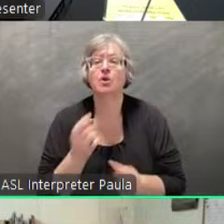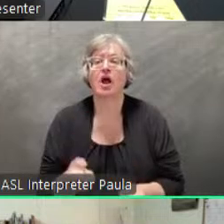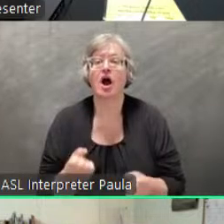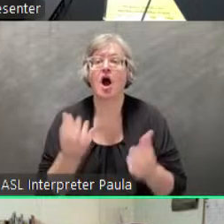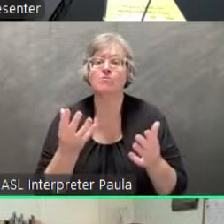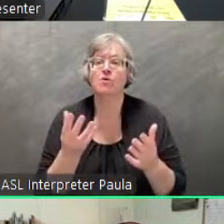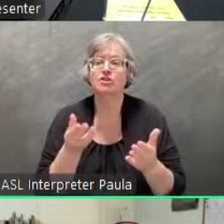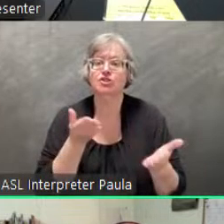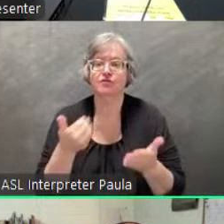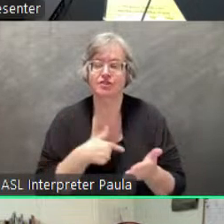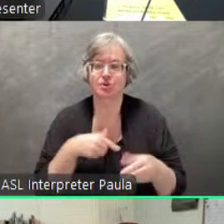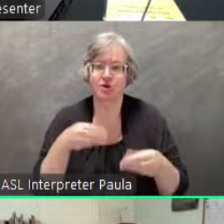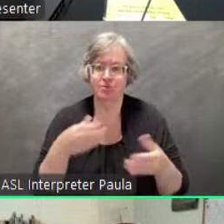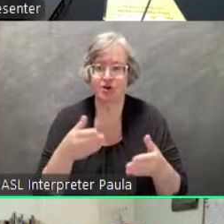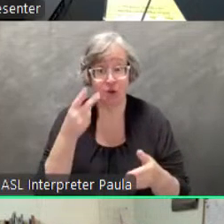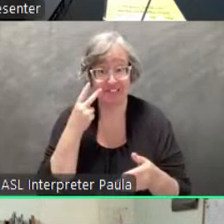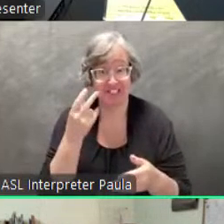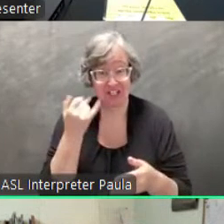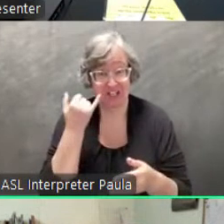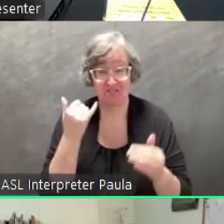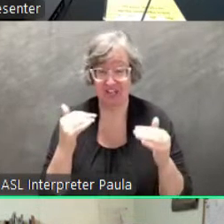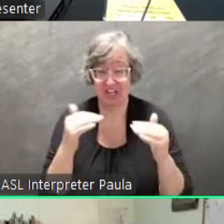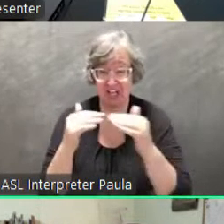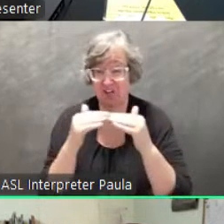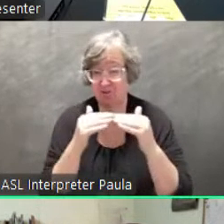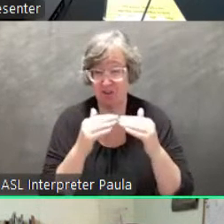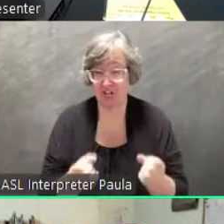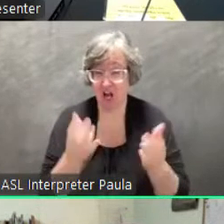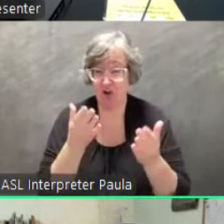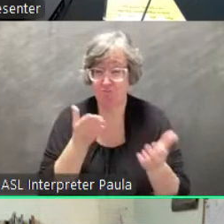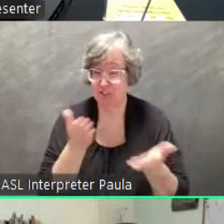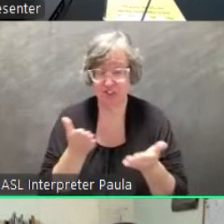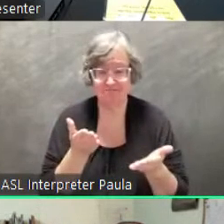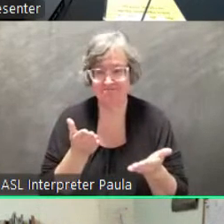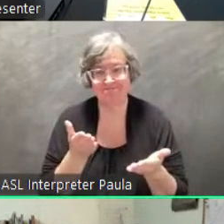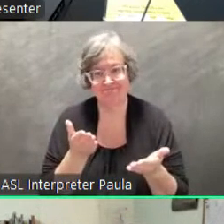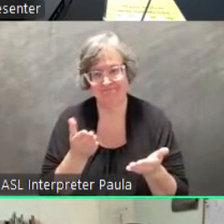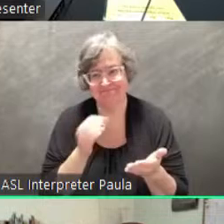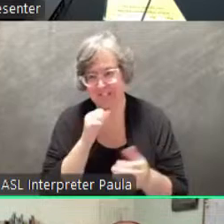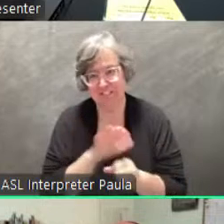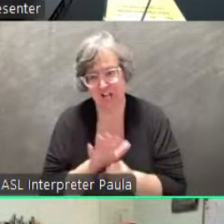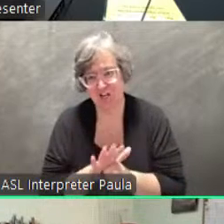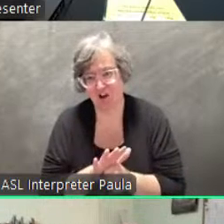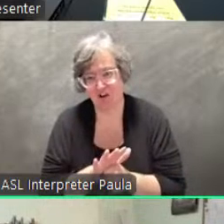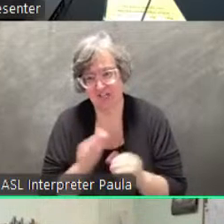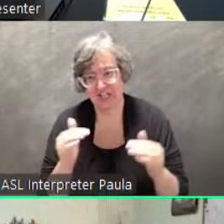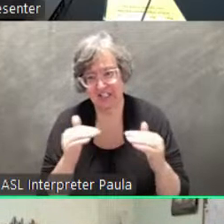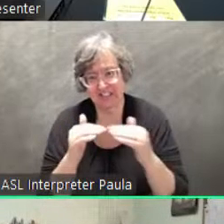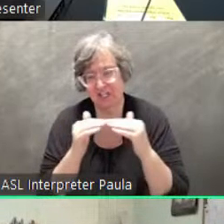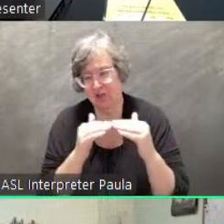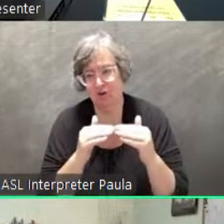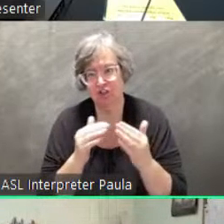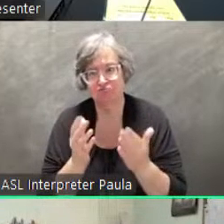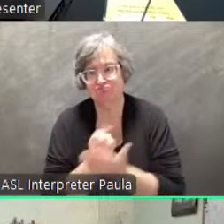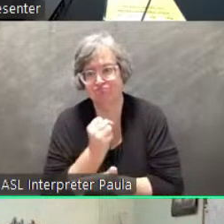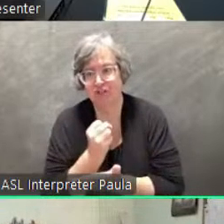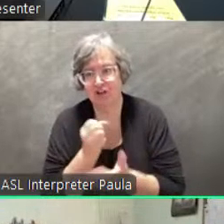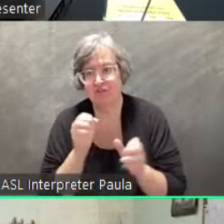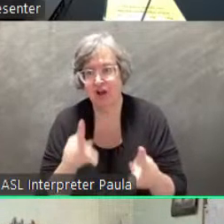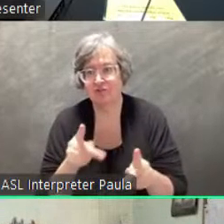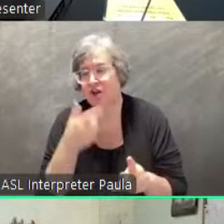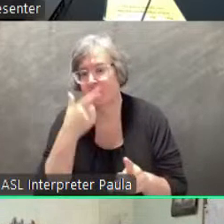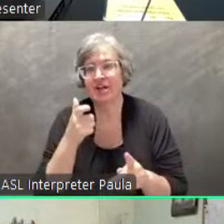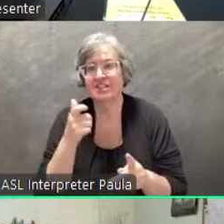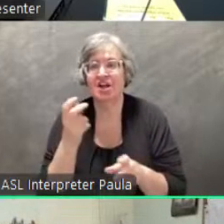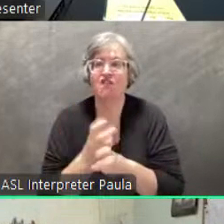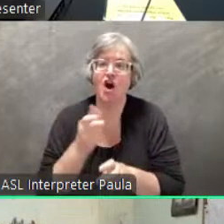service we provide? And what you're seeing is if you just equalize the quantity of service you provide, that isn't enough to equalize their access to opportunity because they have a